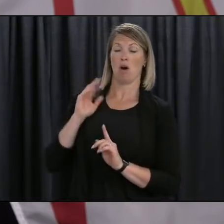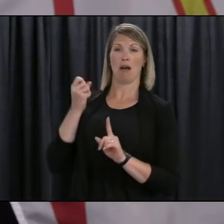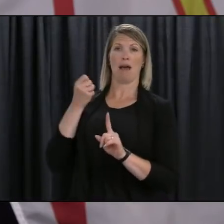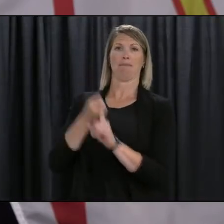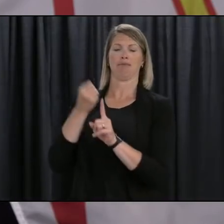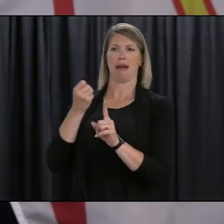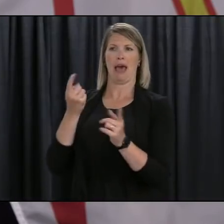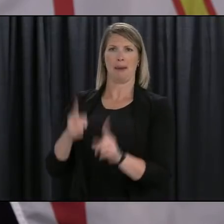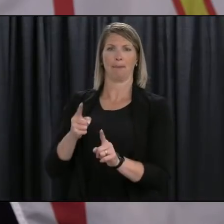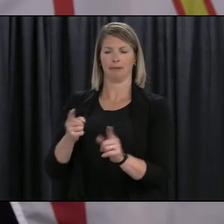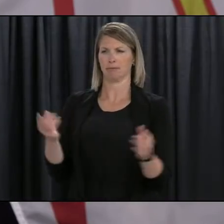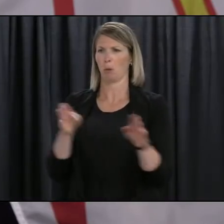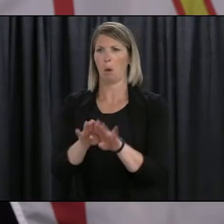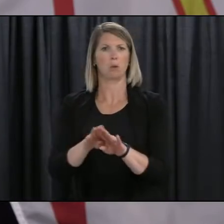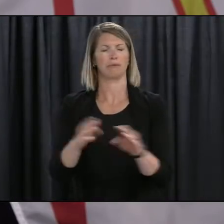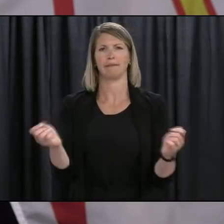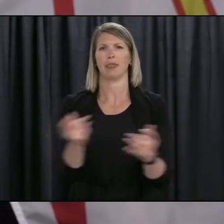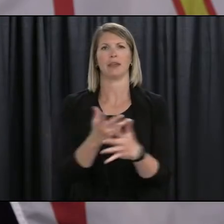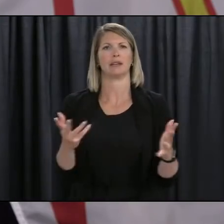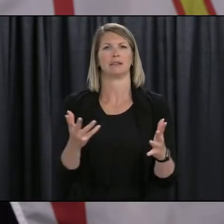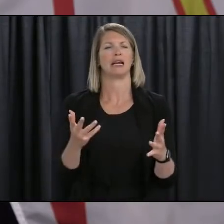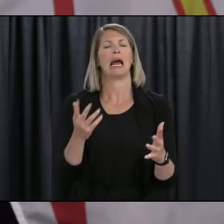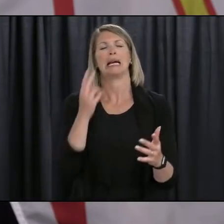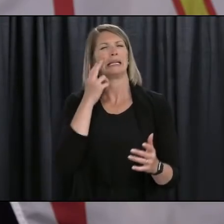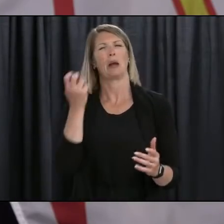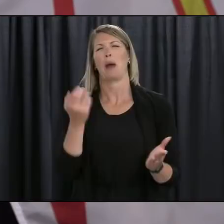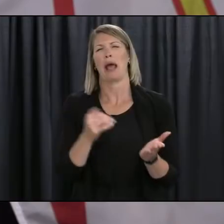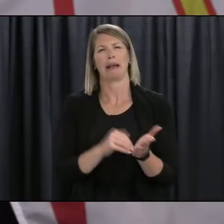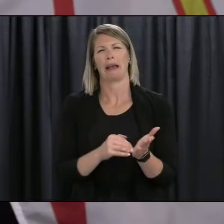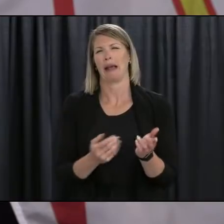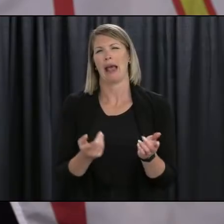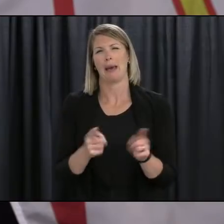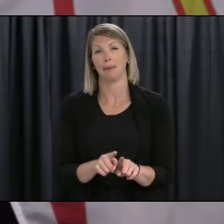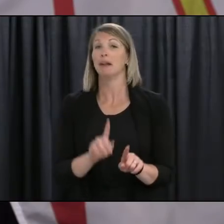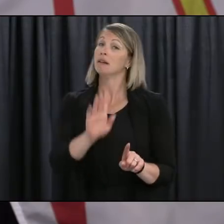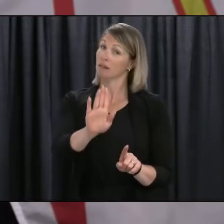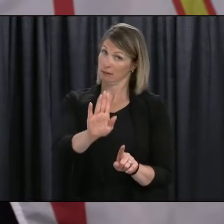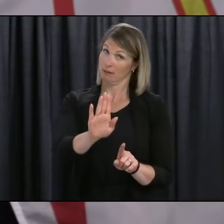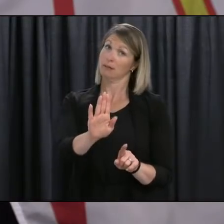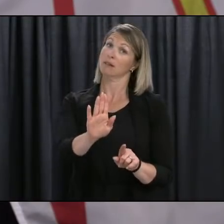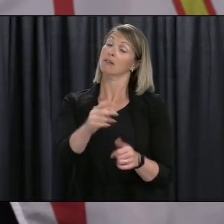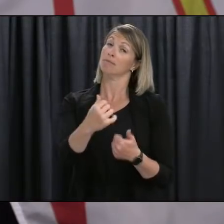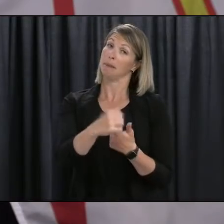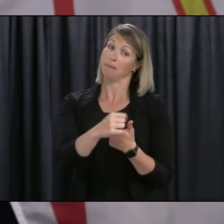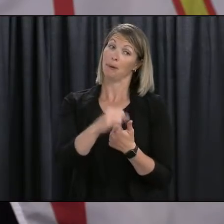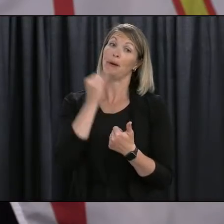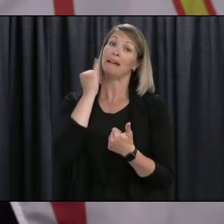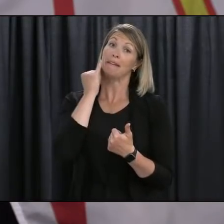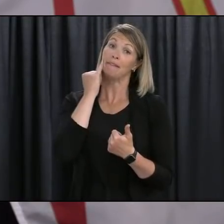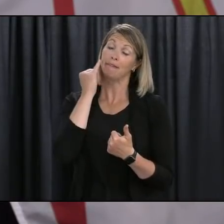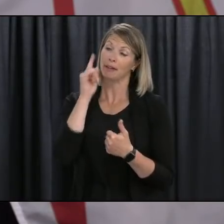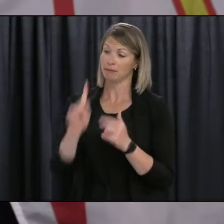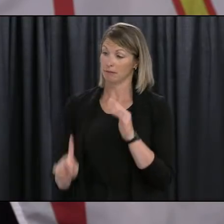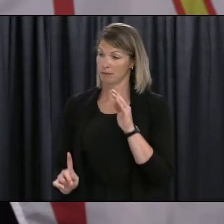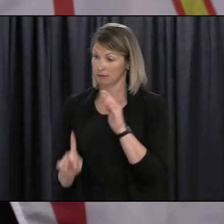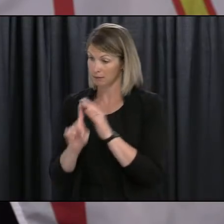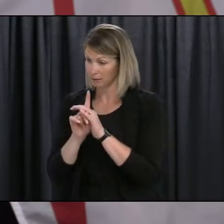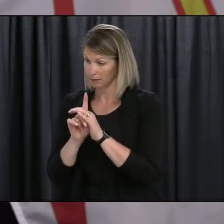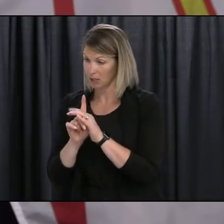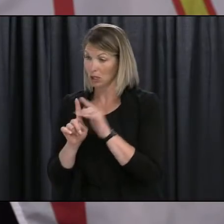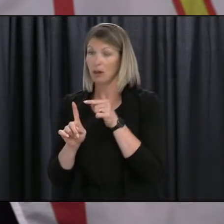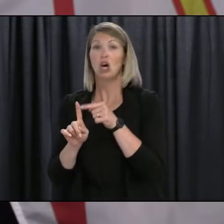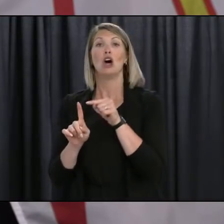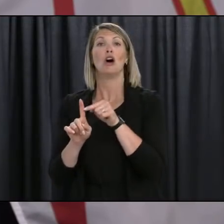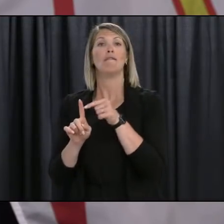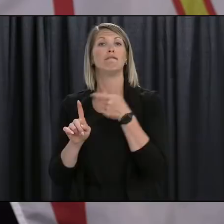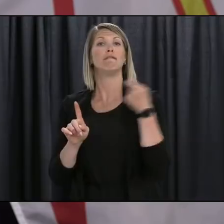a large number of cases for which we can't find a source, then that would be